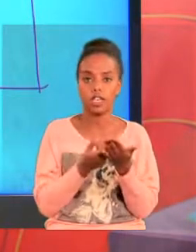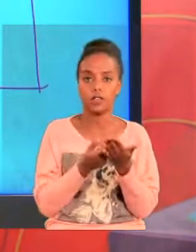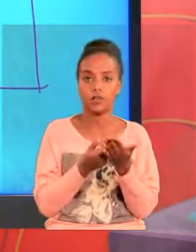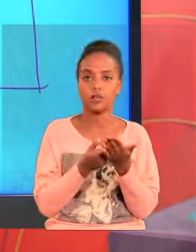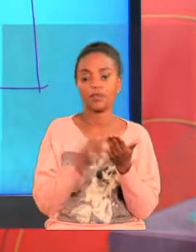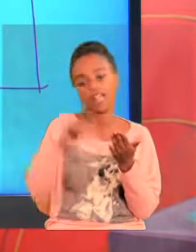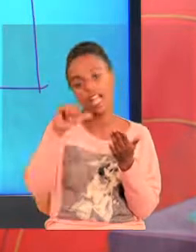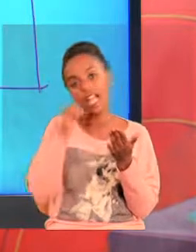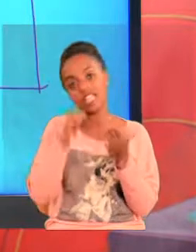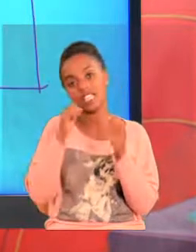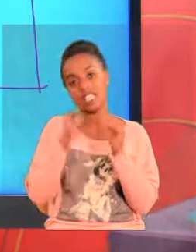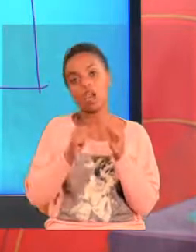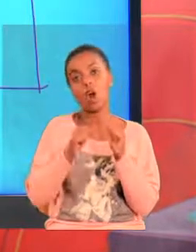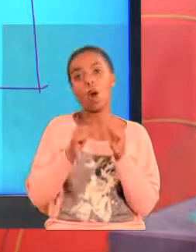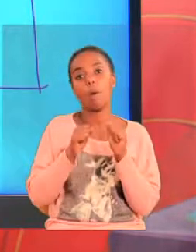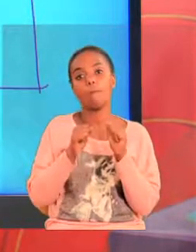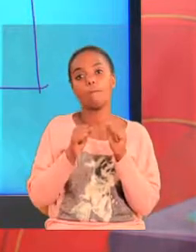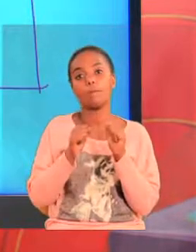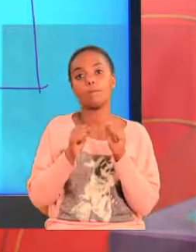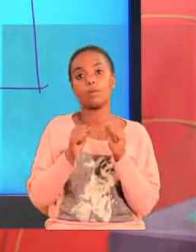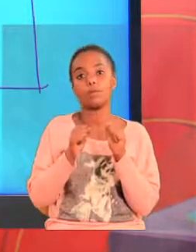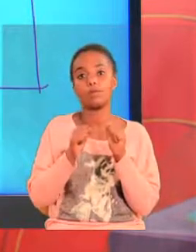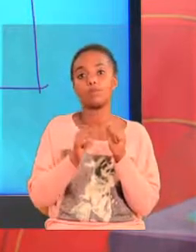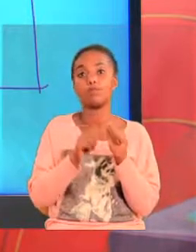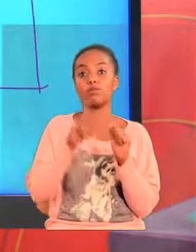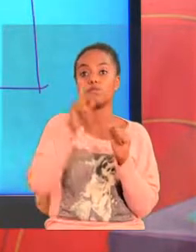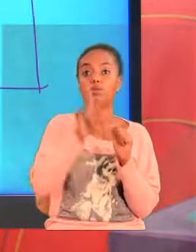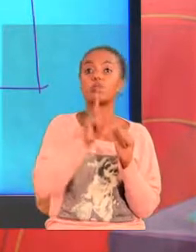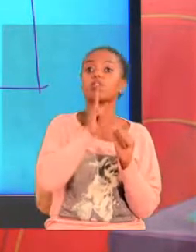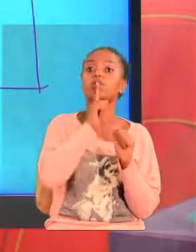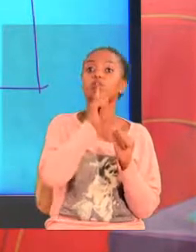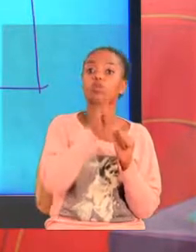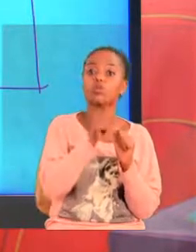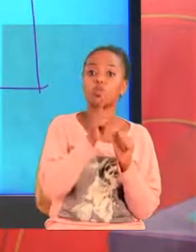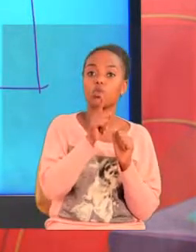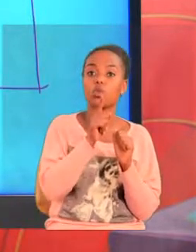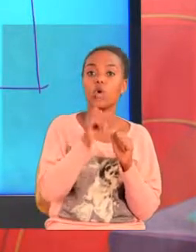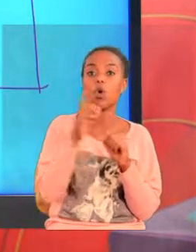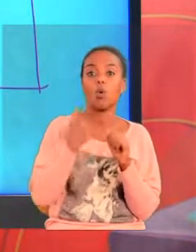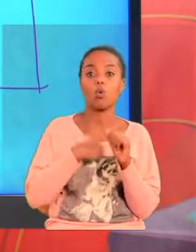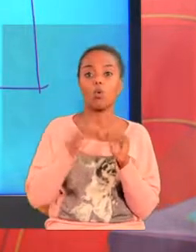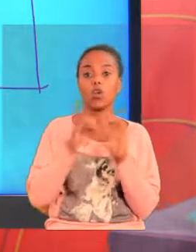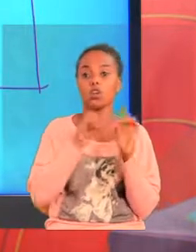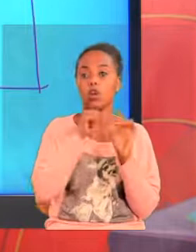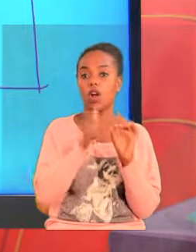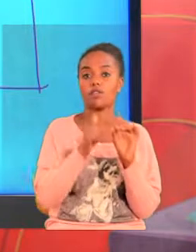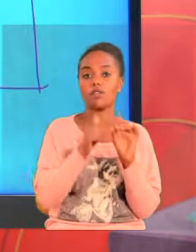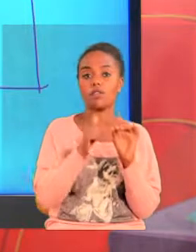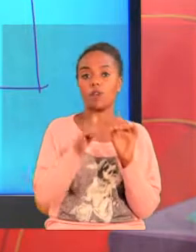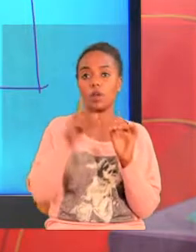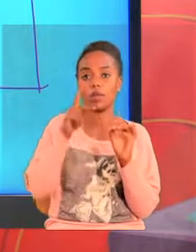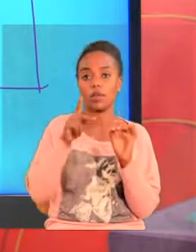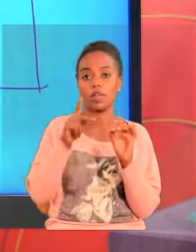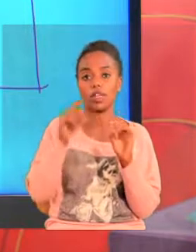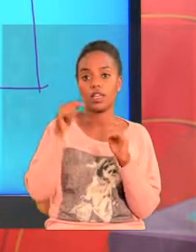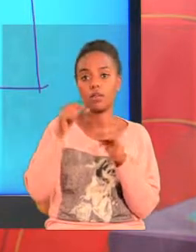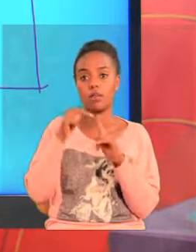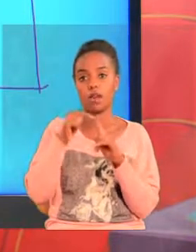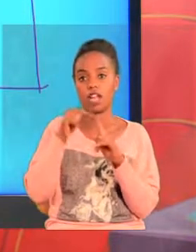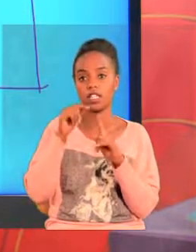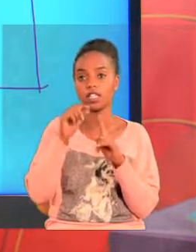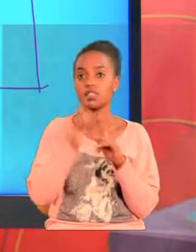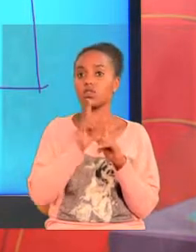there any other possible combination where the premises are true? I think we don't have the other part. P implies Q is true